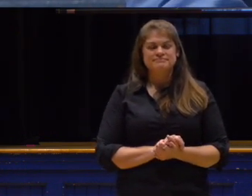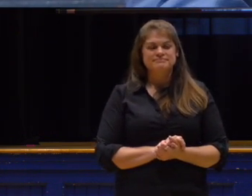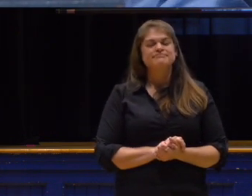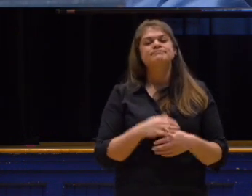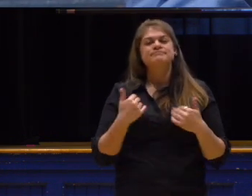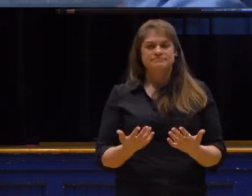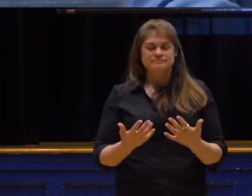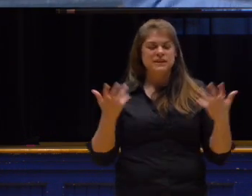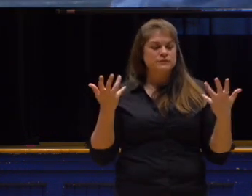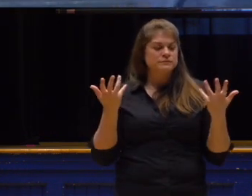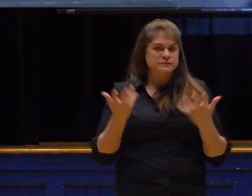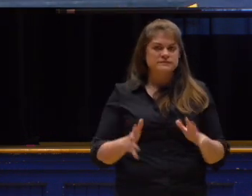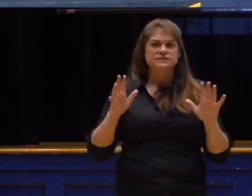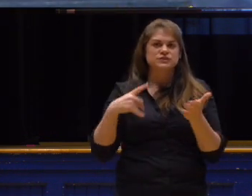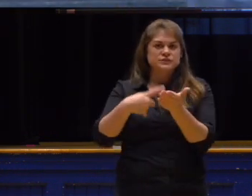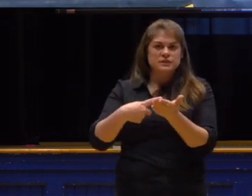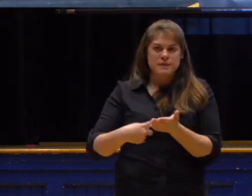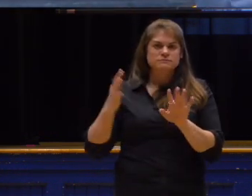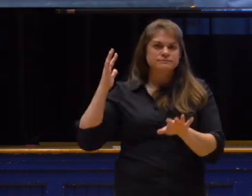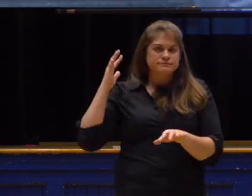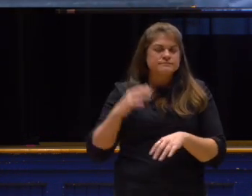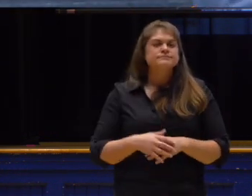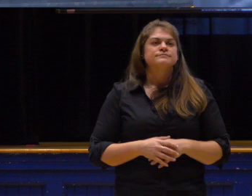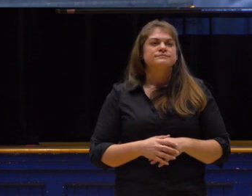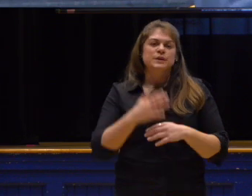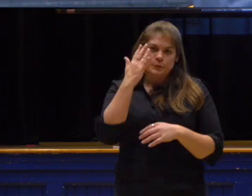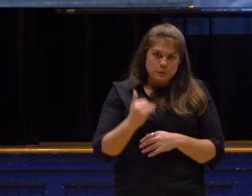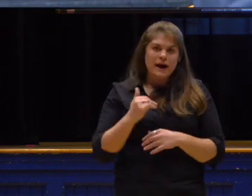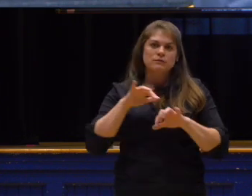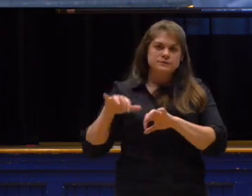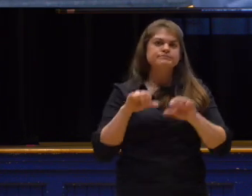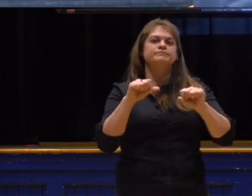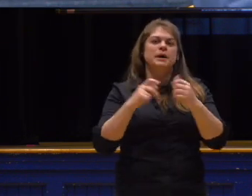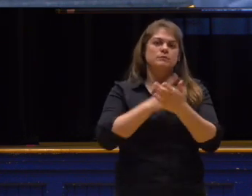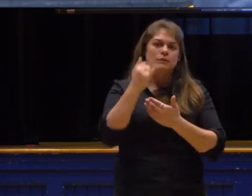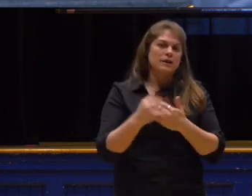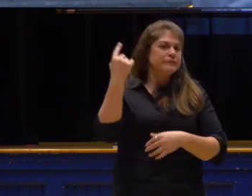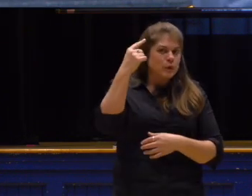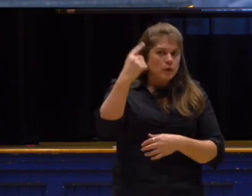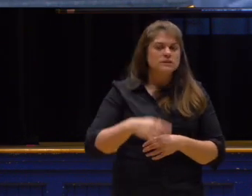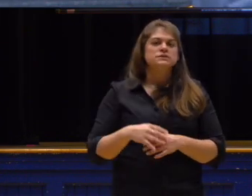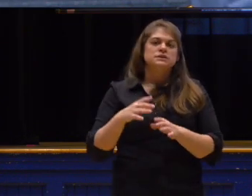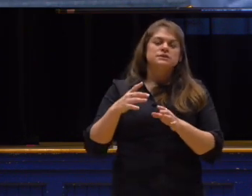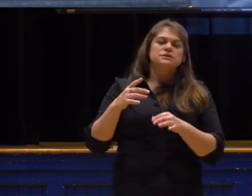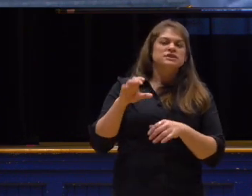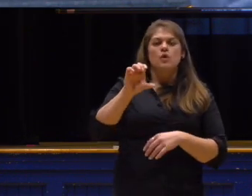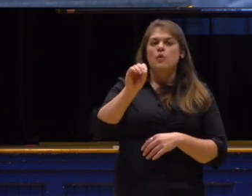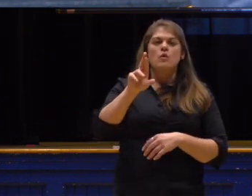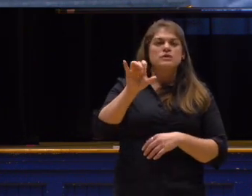as we've talked about in the past, the main reason why we are doing this project, number one, the corridor is